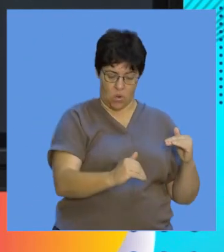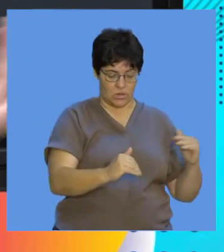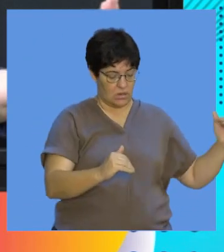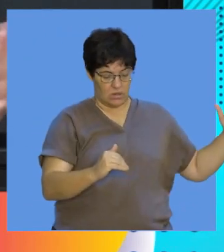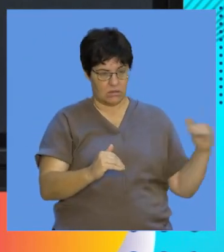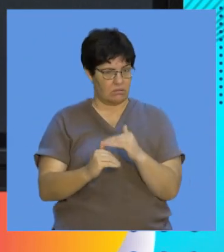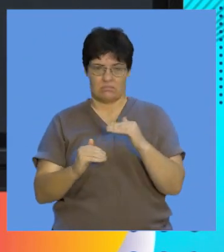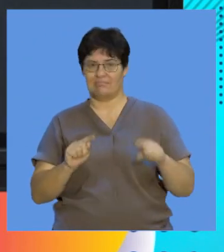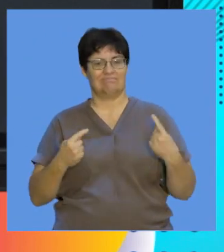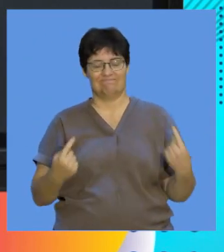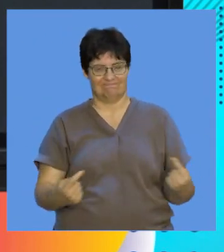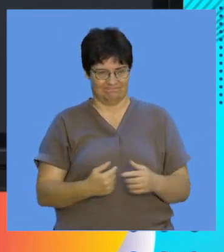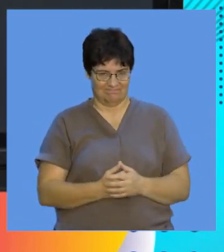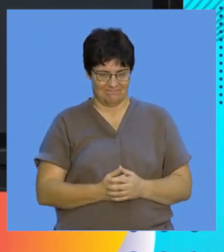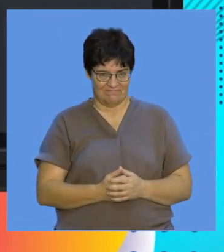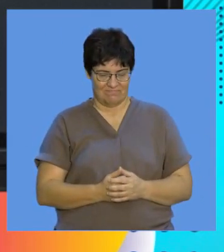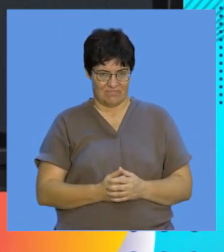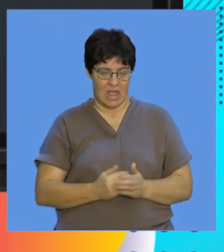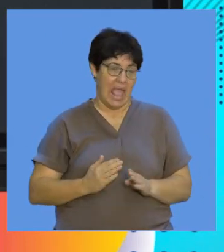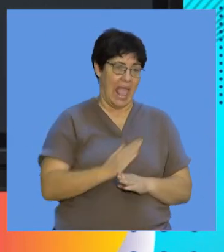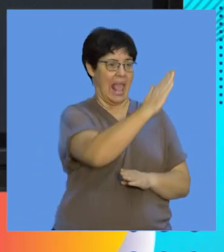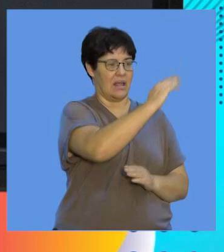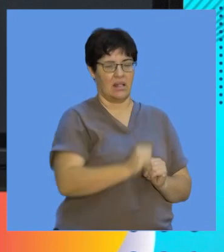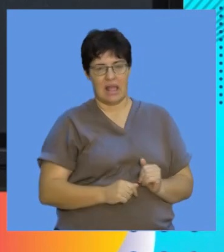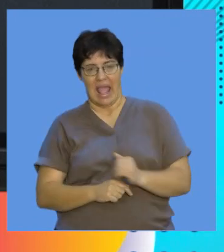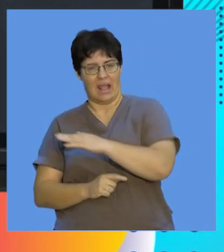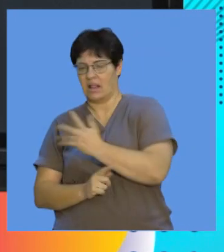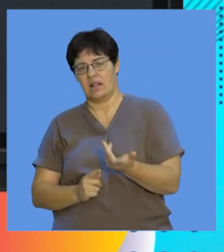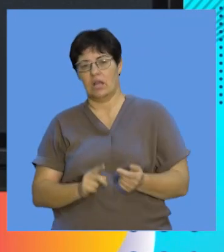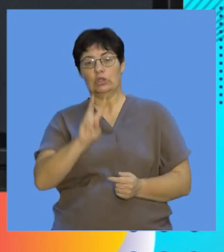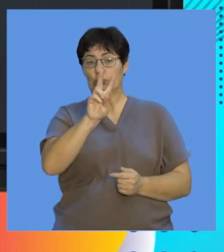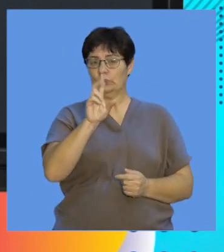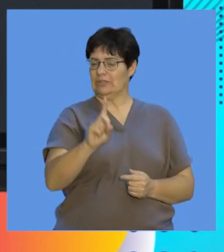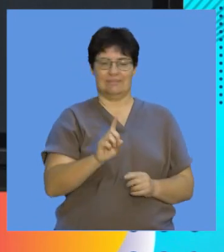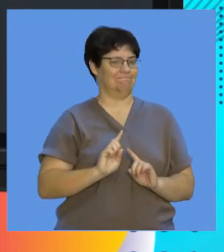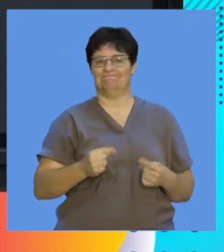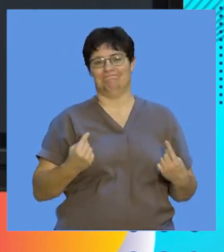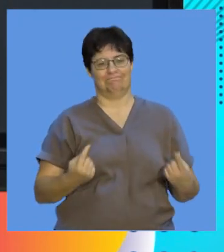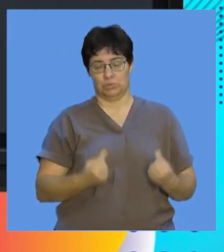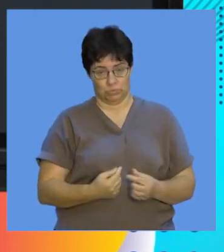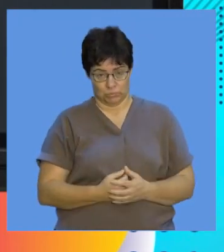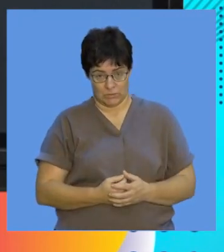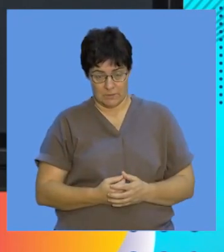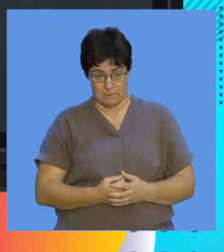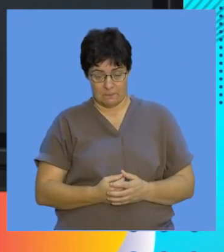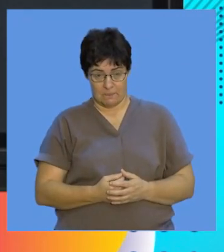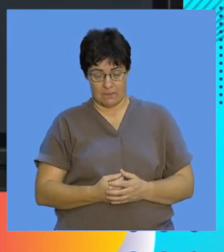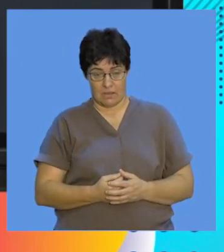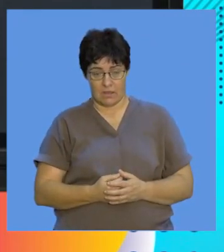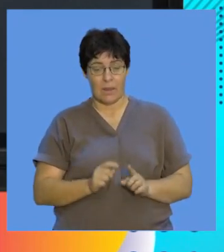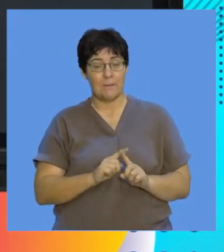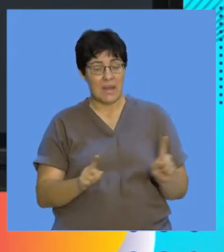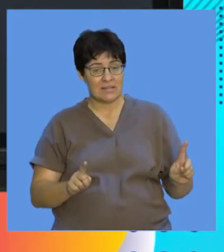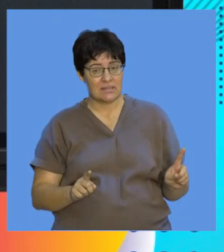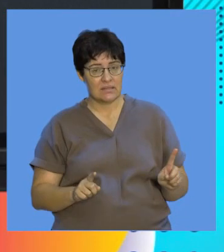down and the other one going sideways. They don't go off at angles, okay? We don't do two-dimensional momentum. Even though